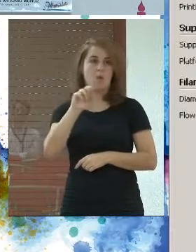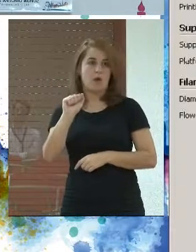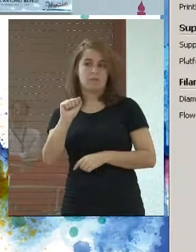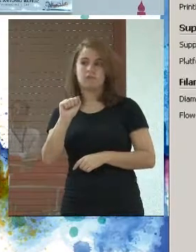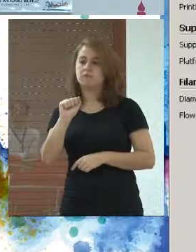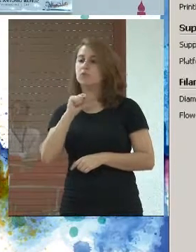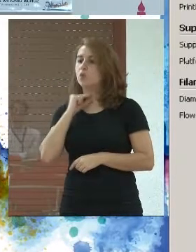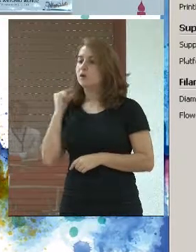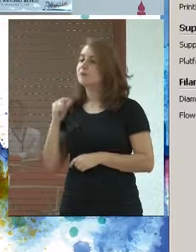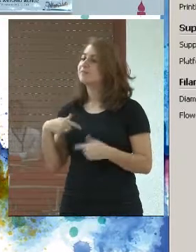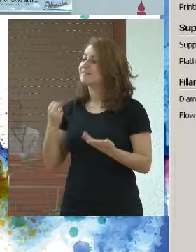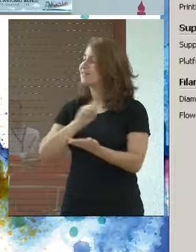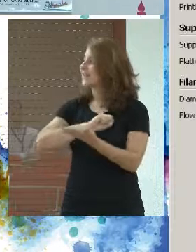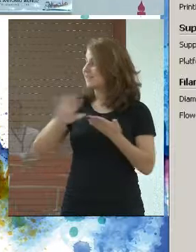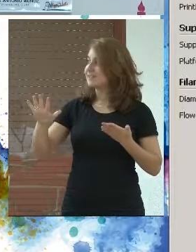program